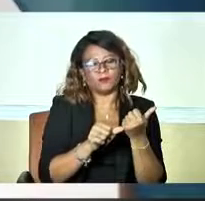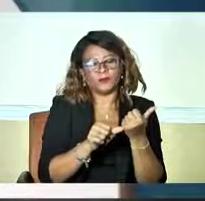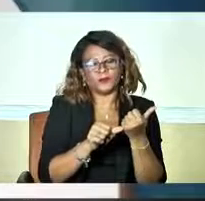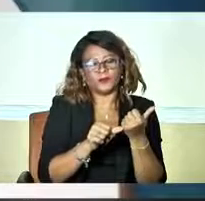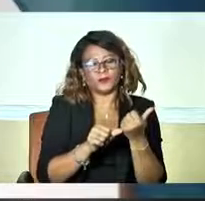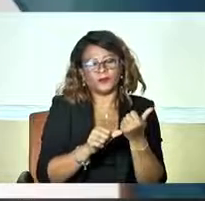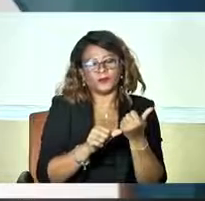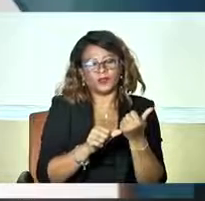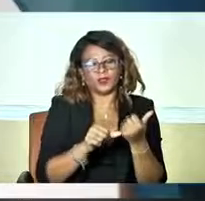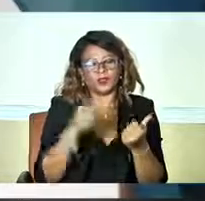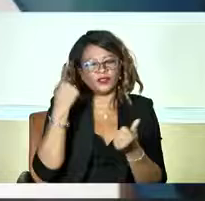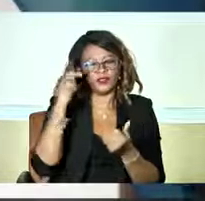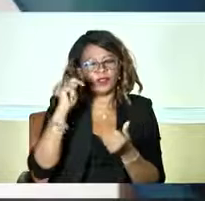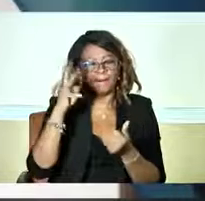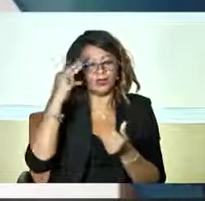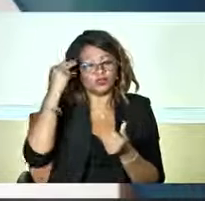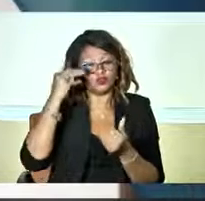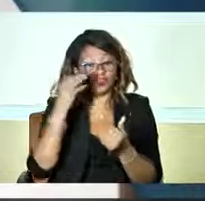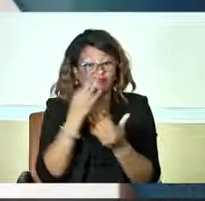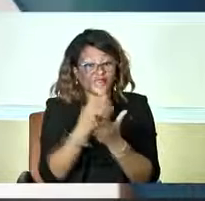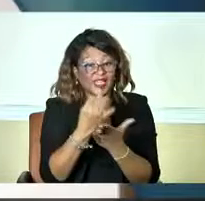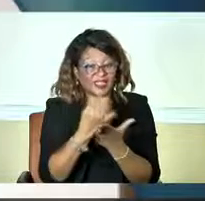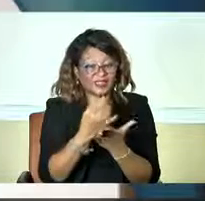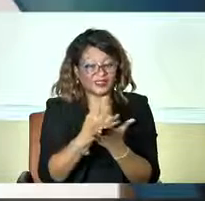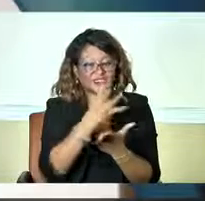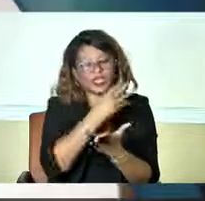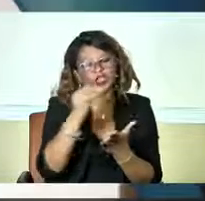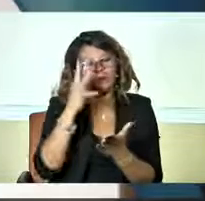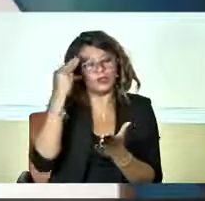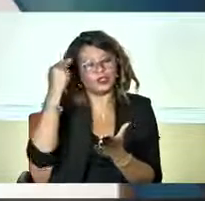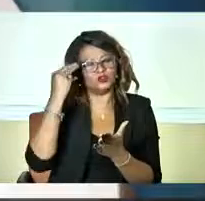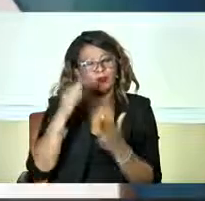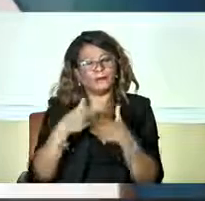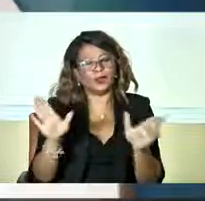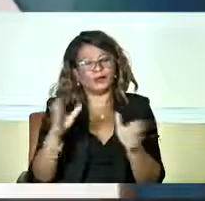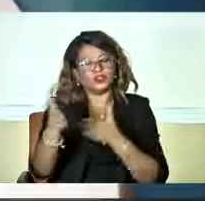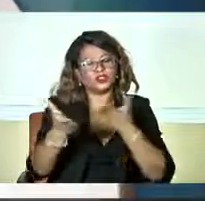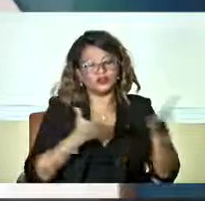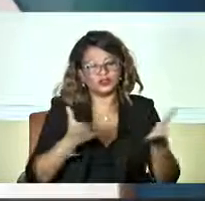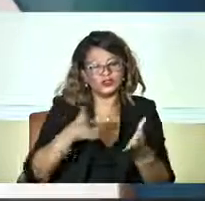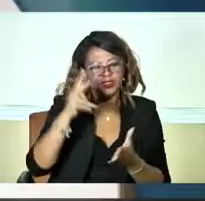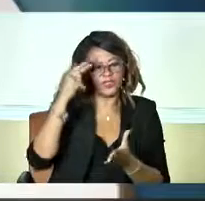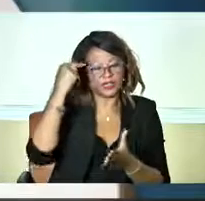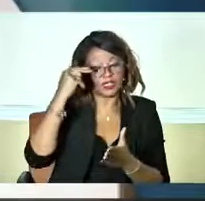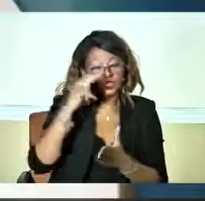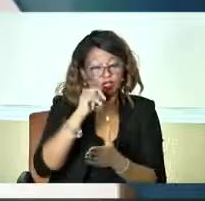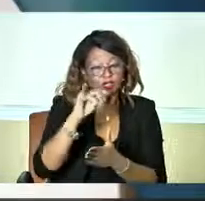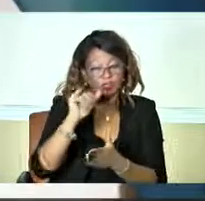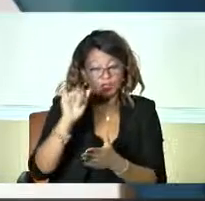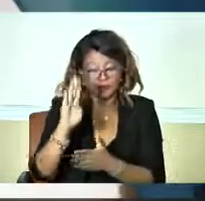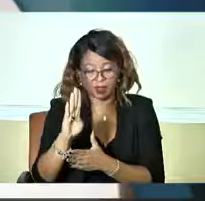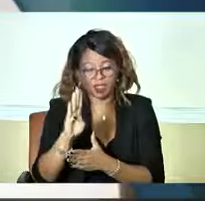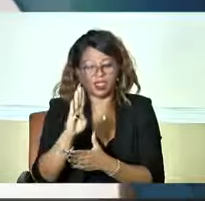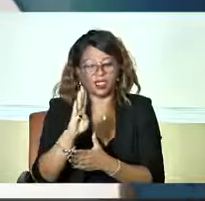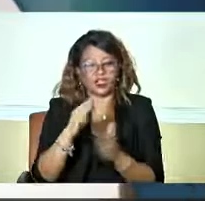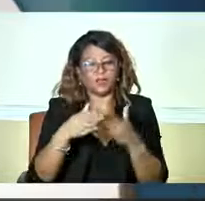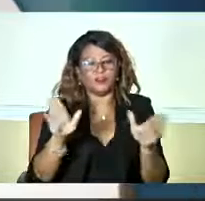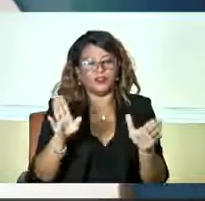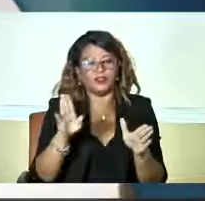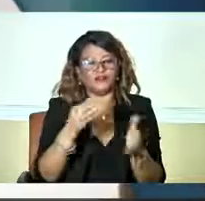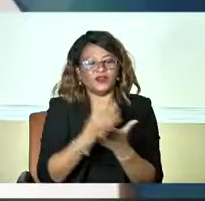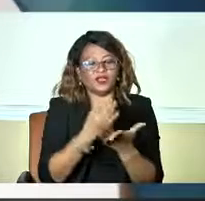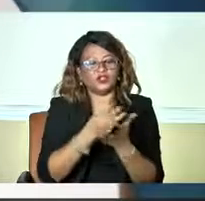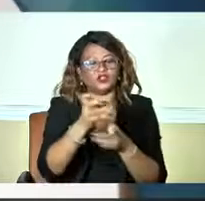been assisting the Ministry of Finance and the Ministry of Public Service and National Insurance in the Public